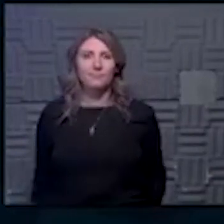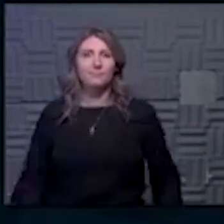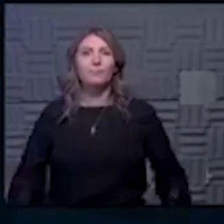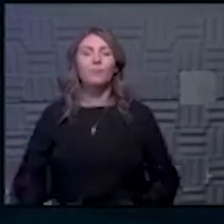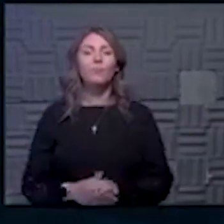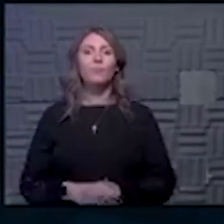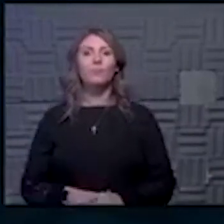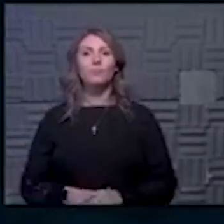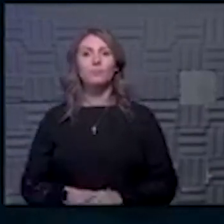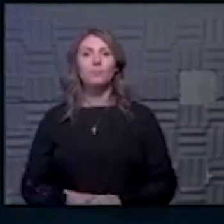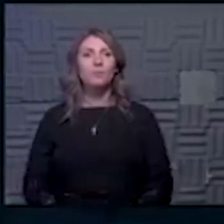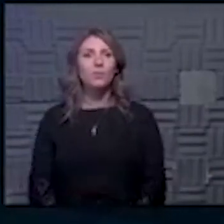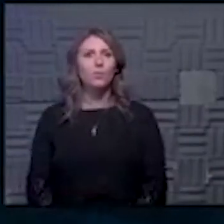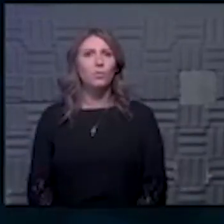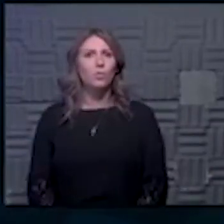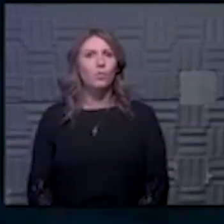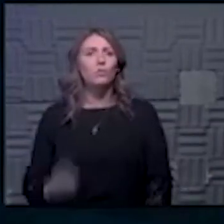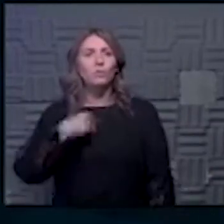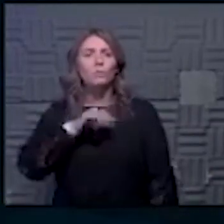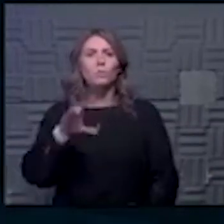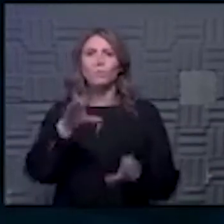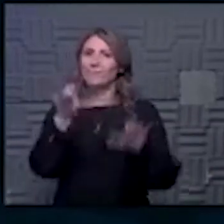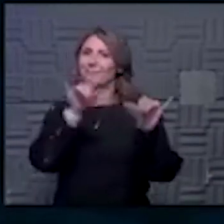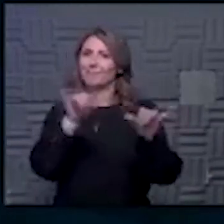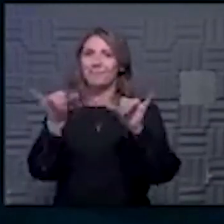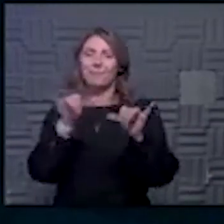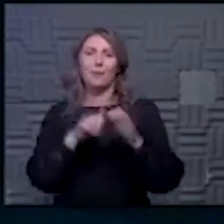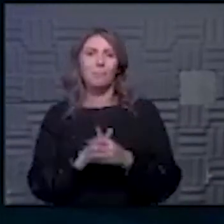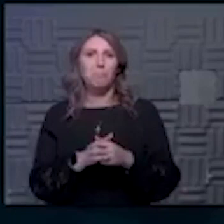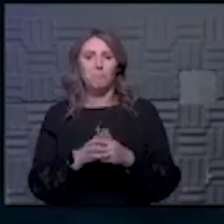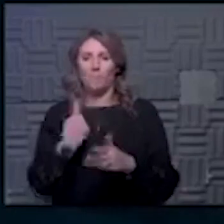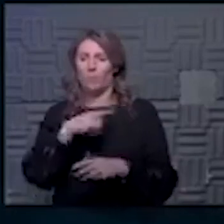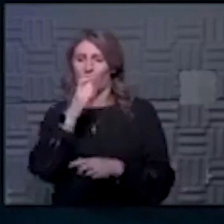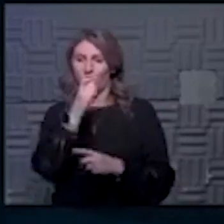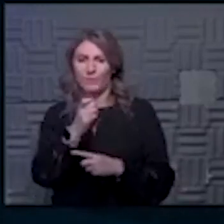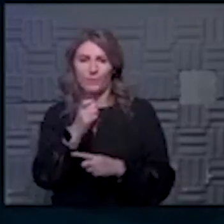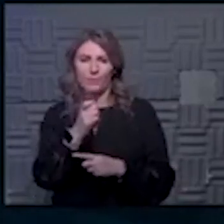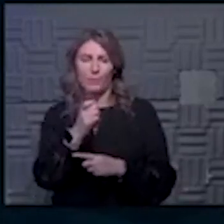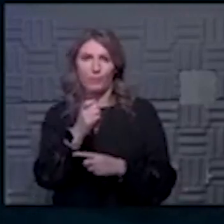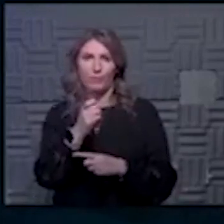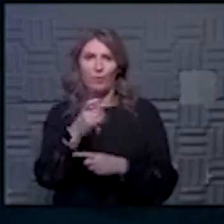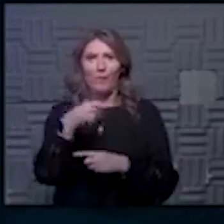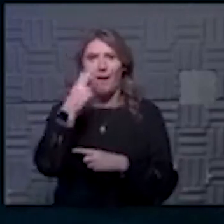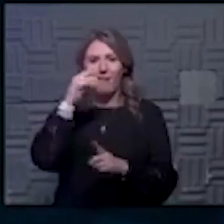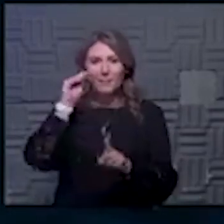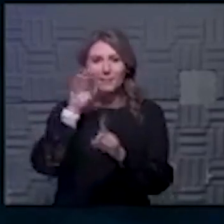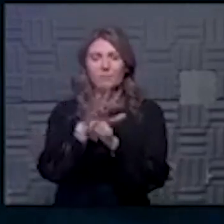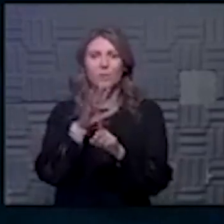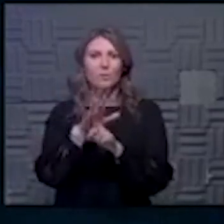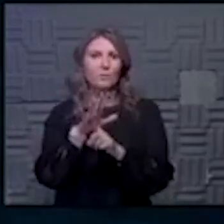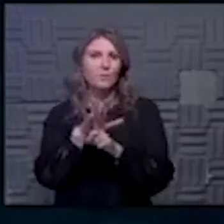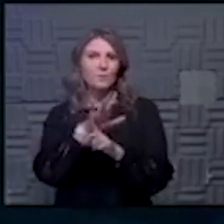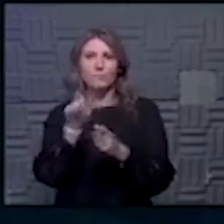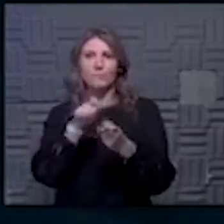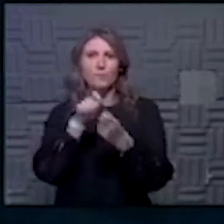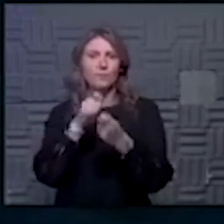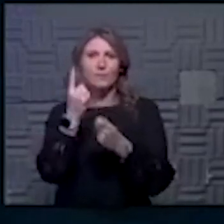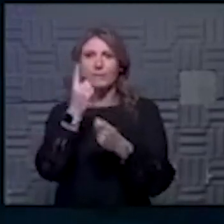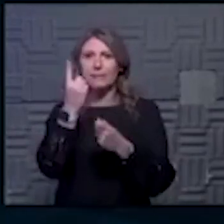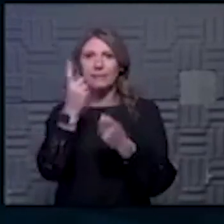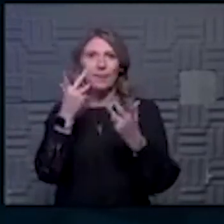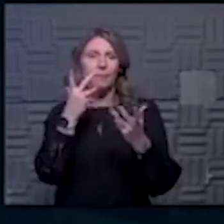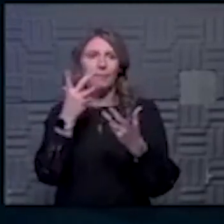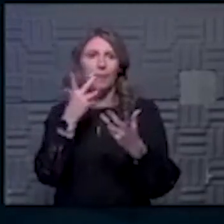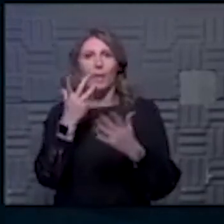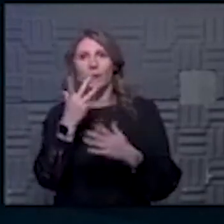Yeah, we're doing basically the same thing. We don't, for a high exposure, for particularly somebody who's a household